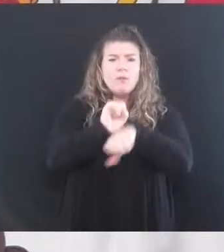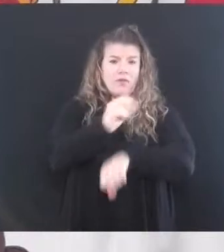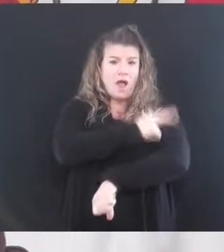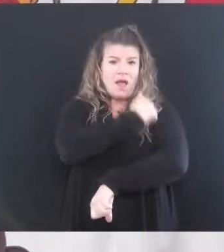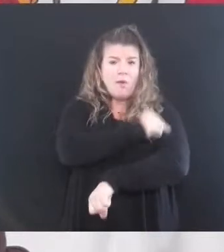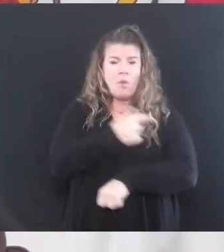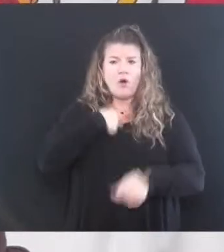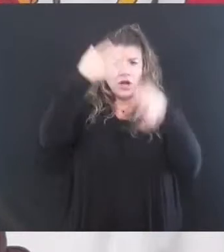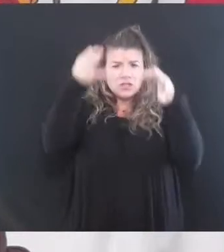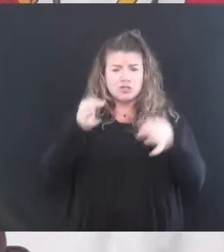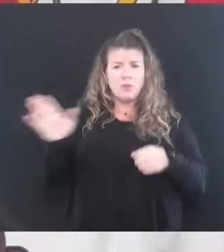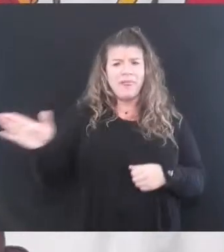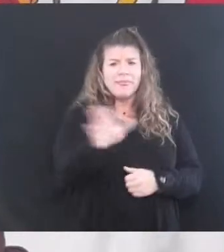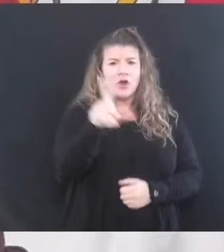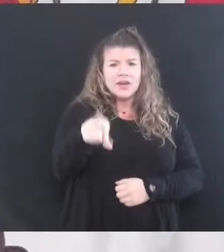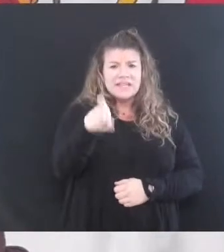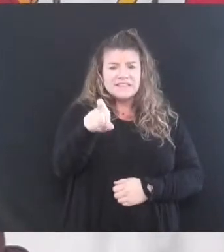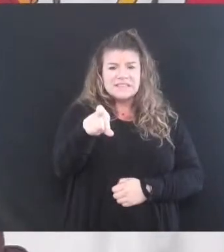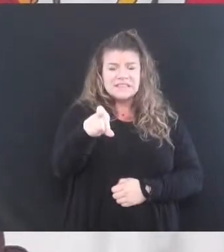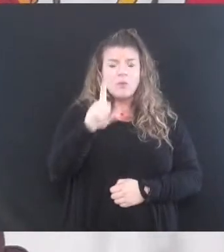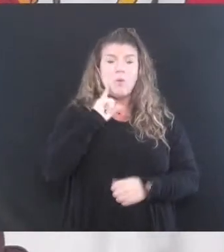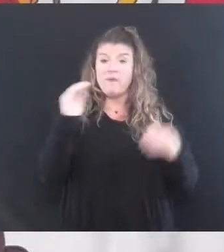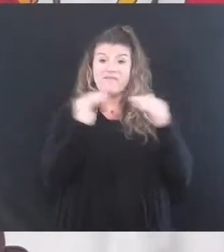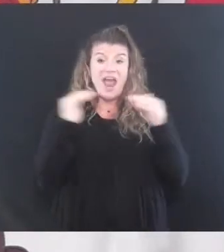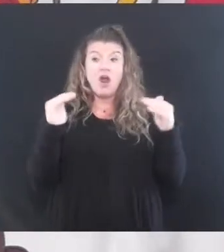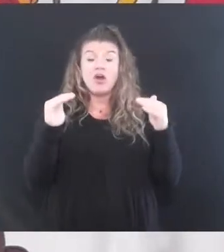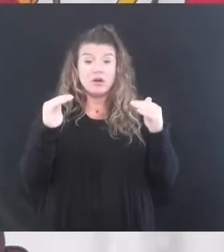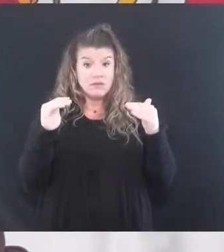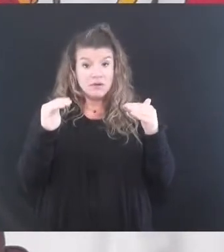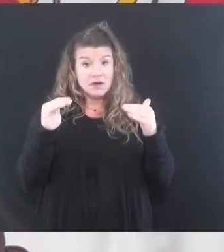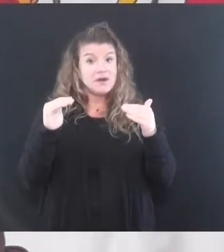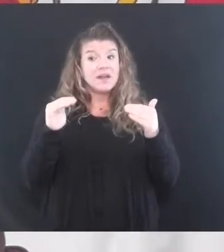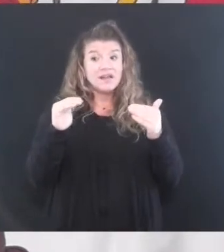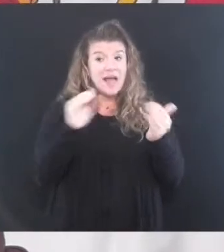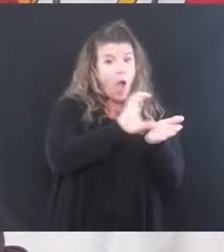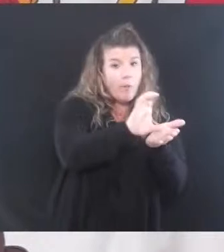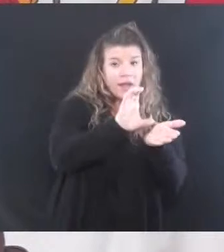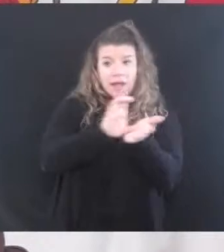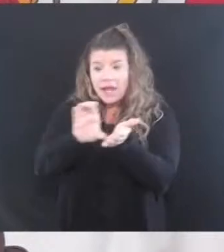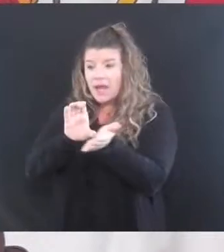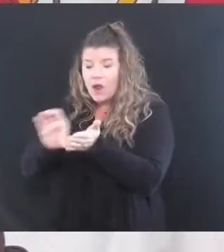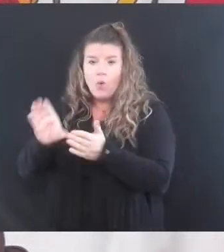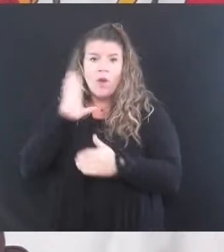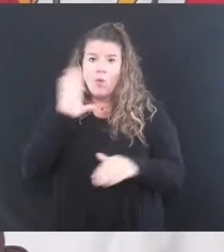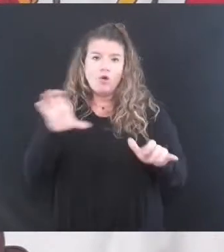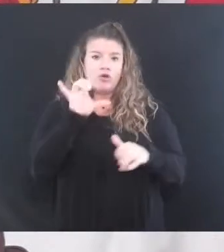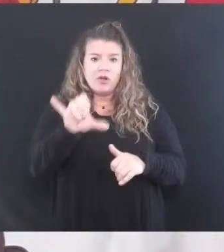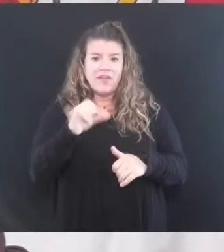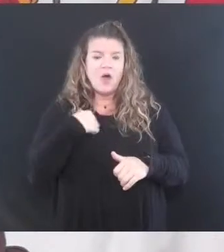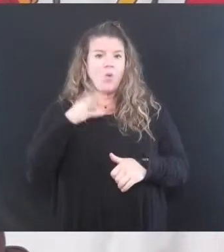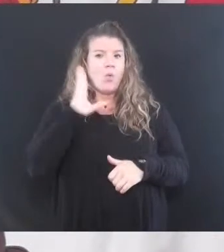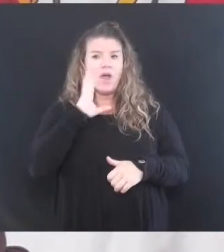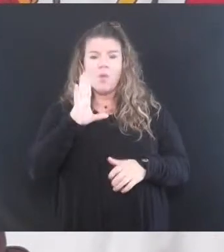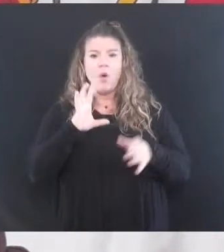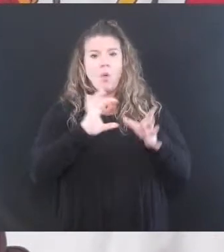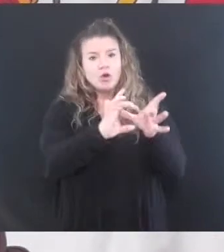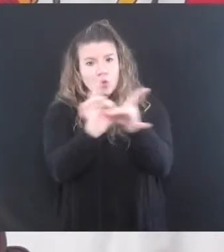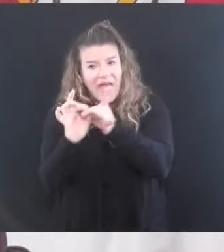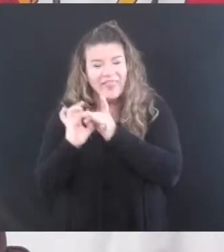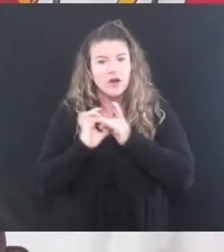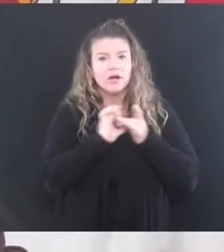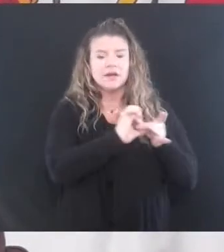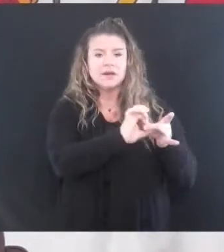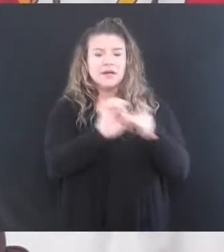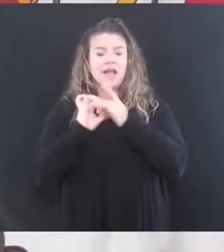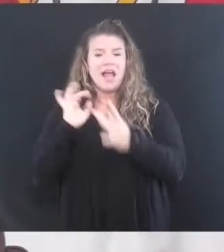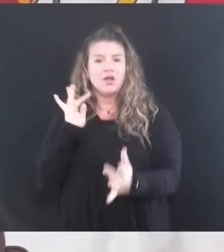going to determine their needs. We're going to be fair and equitable and everything in doing so, and we're going to stand arm in arm with them and